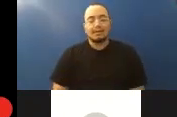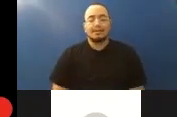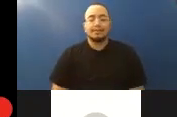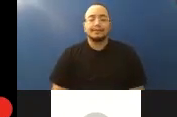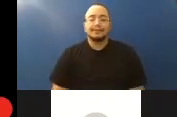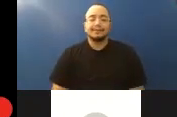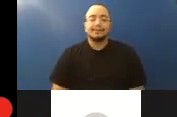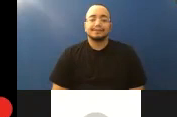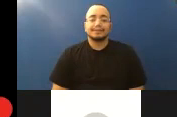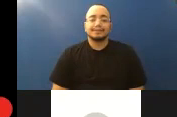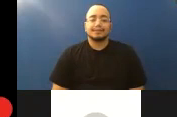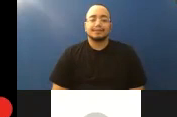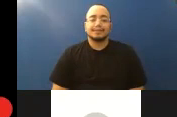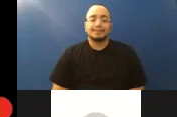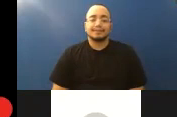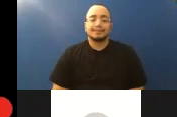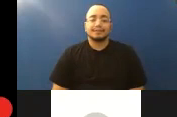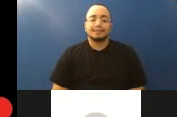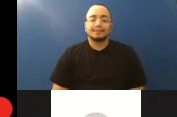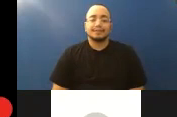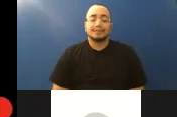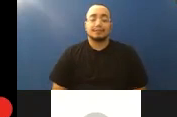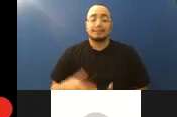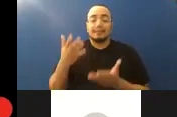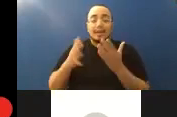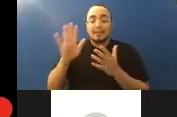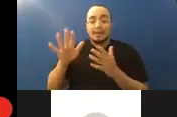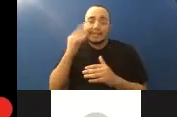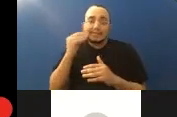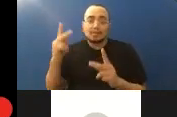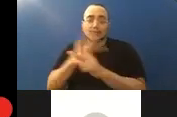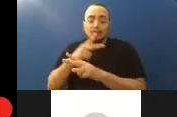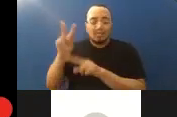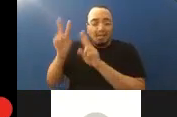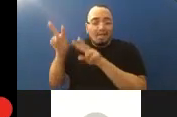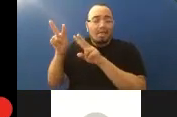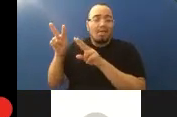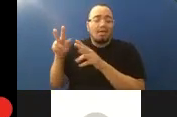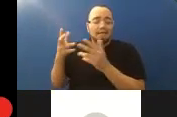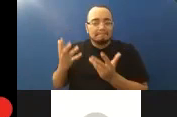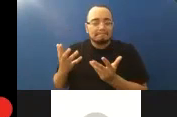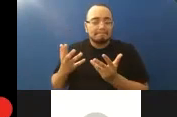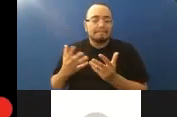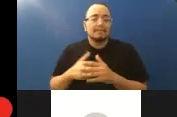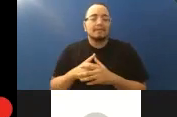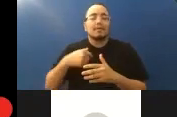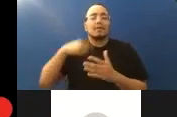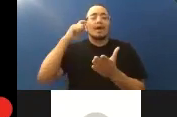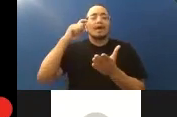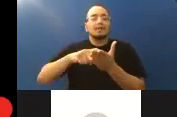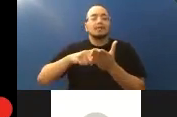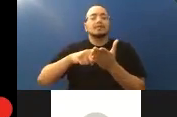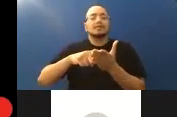Going through, they experience even worse judgment. So I came to find that partnering with